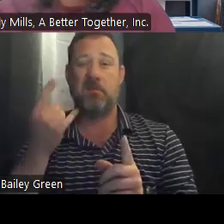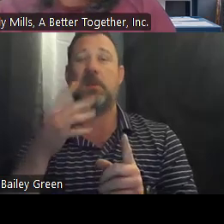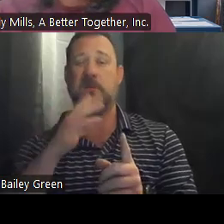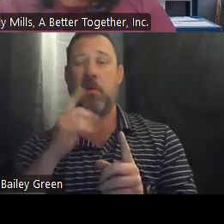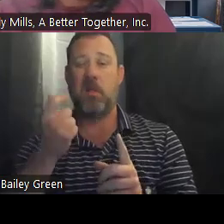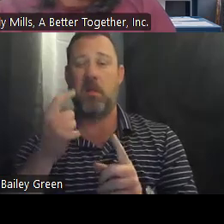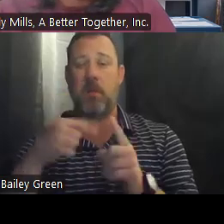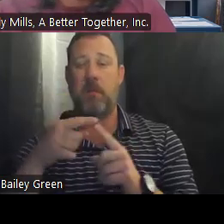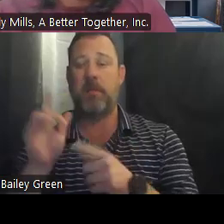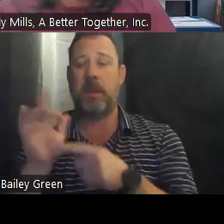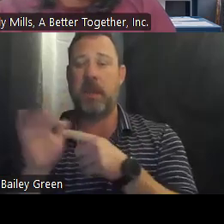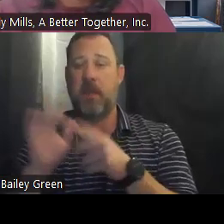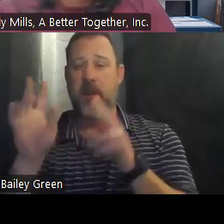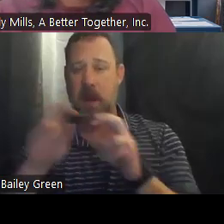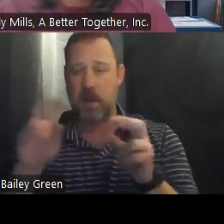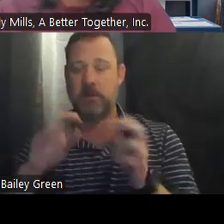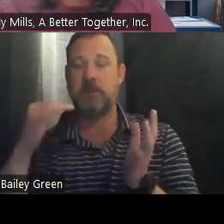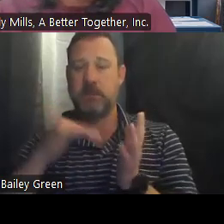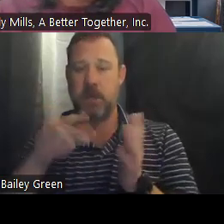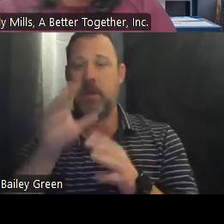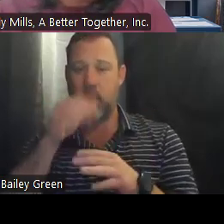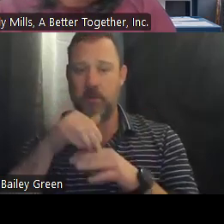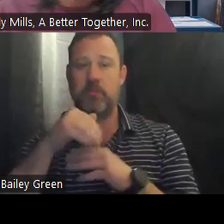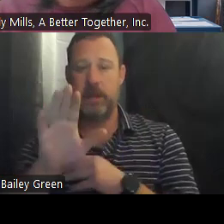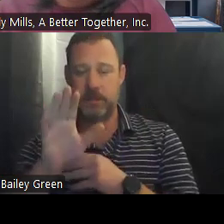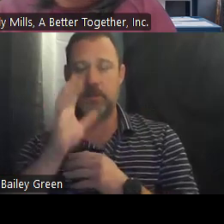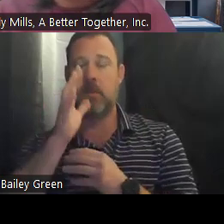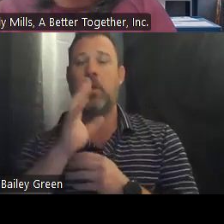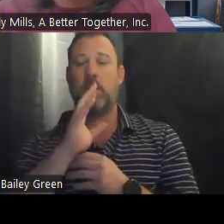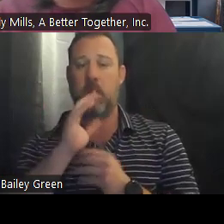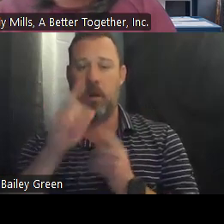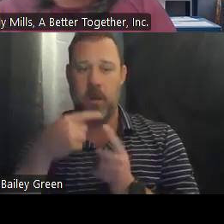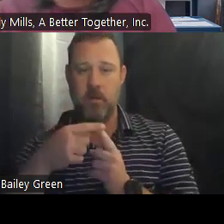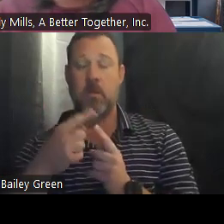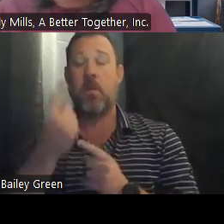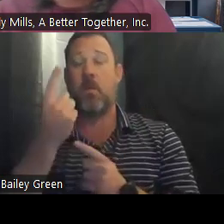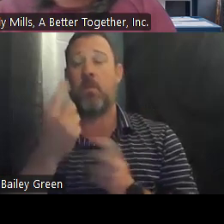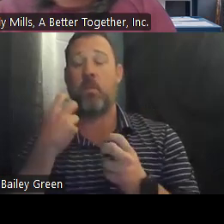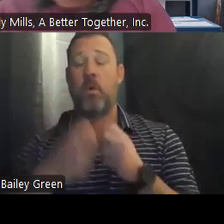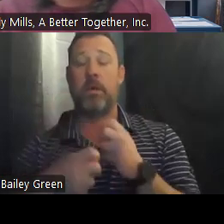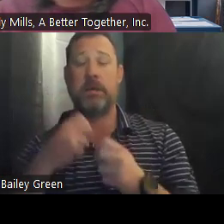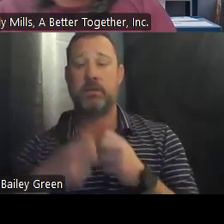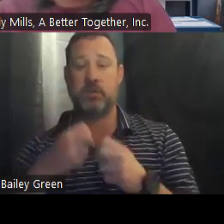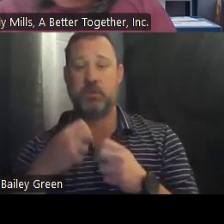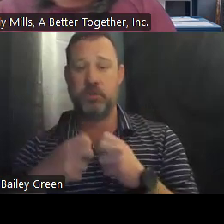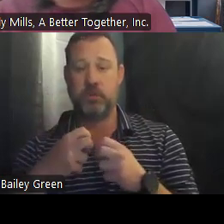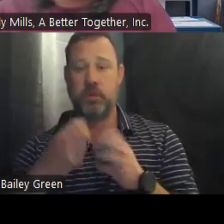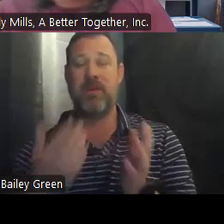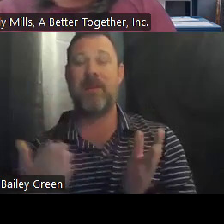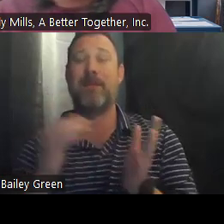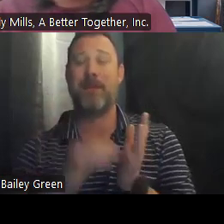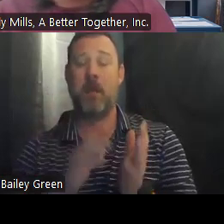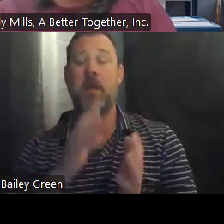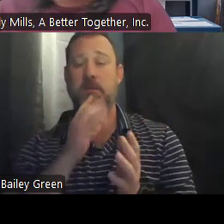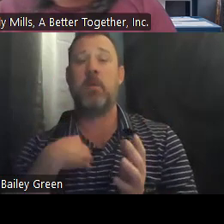gap analysis study that was released and will be talked about. One of the issues, and again, they did speak to